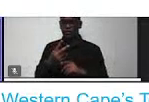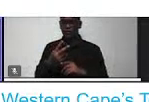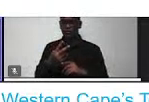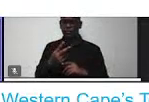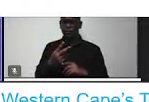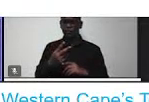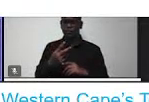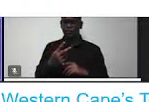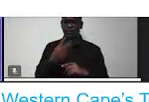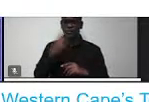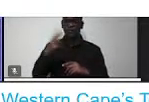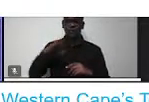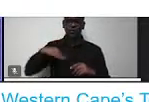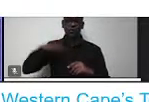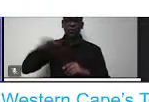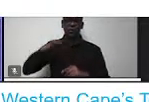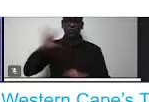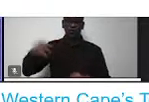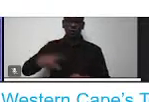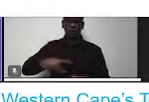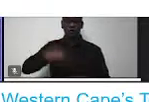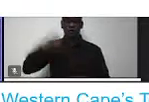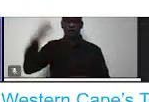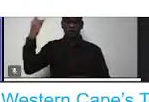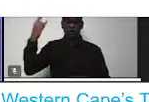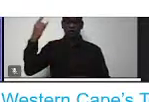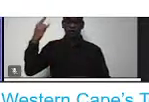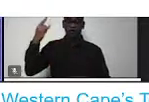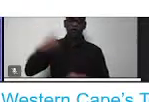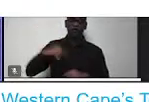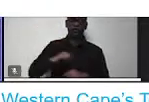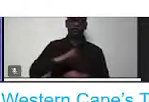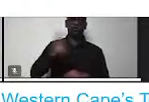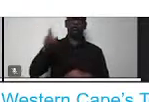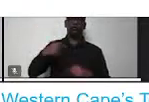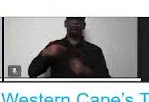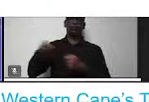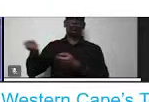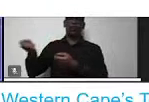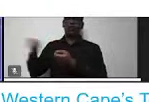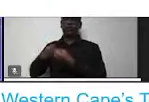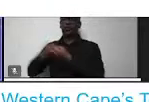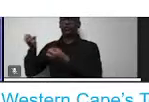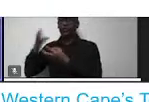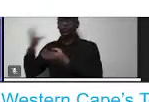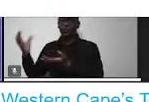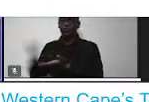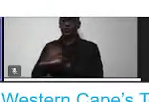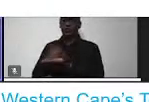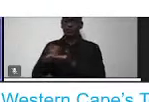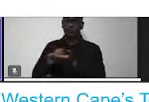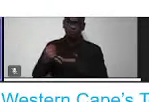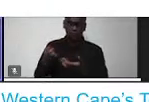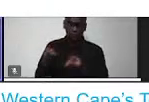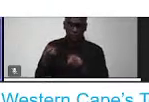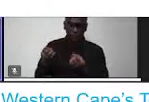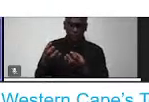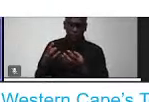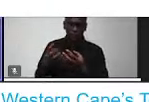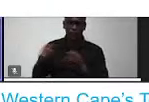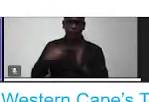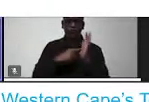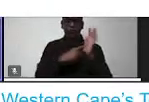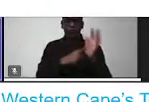because the tariffs are quite high, most of these exports are probably claiming the preferences. And again, just showing, you know,